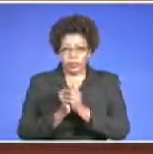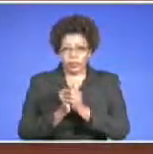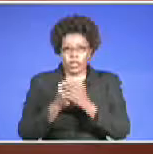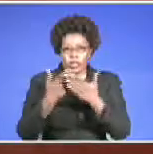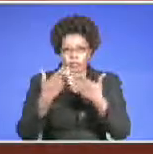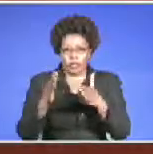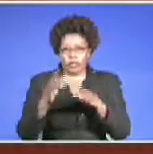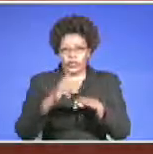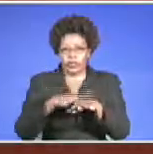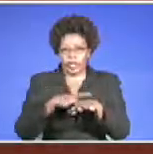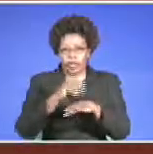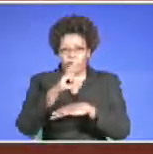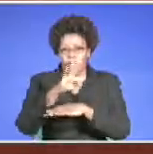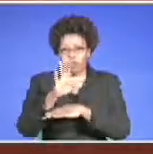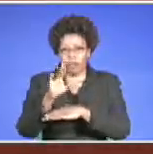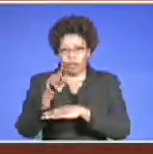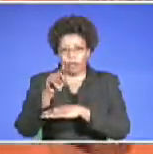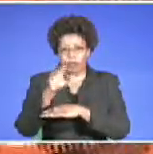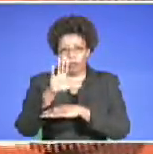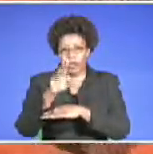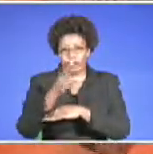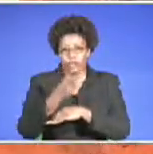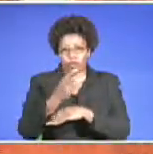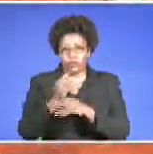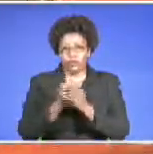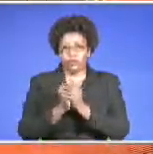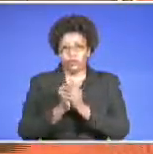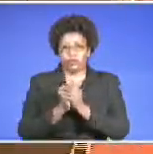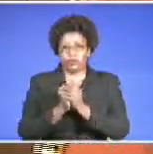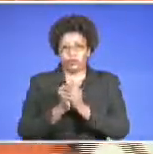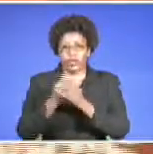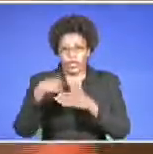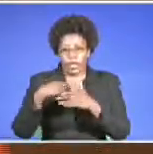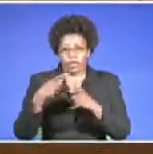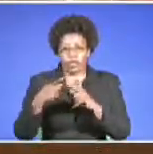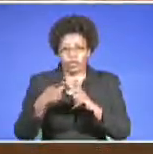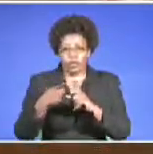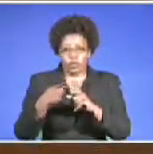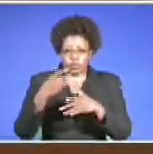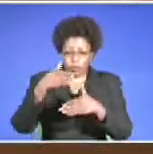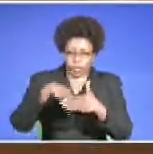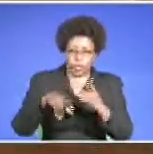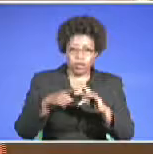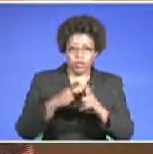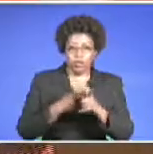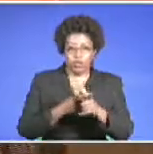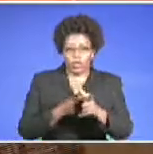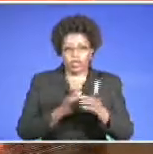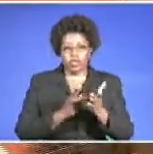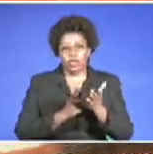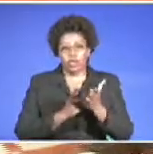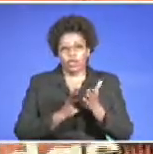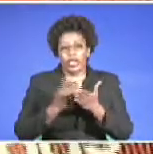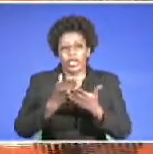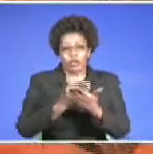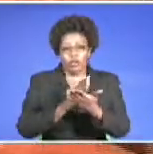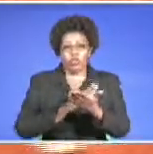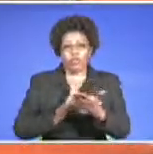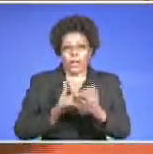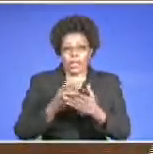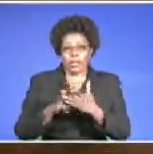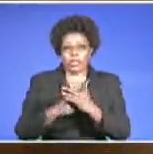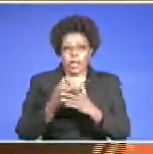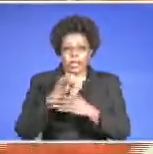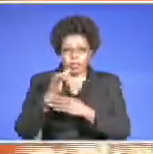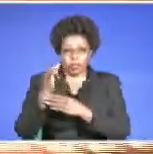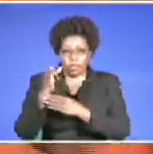finishing with a time of 45.52. Going into the race, I just wanted to improve my start from yesterday. But